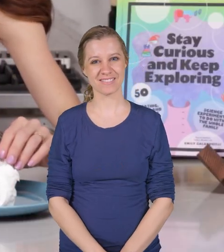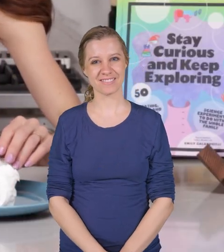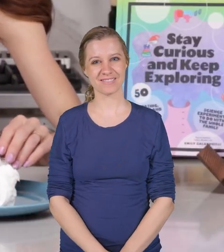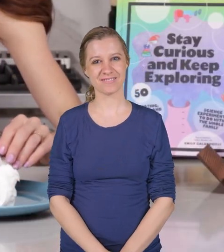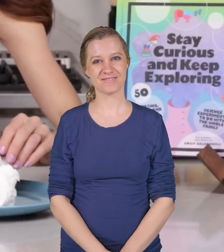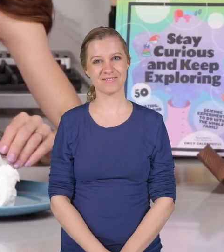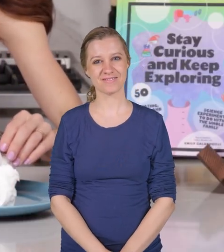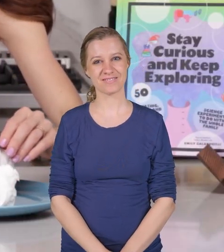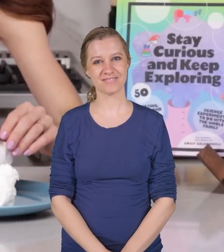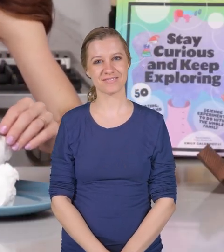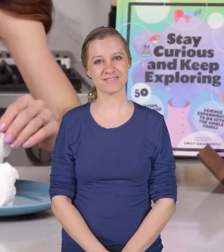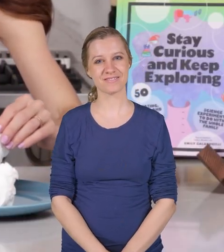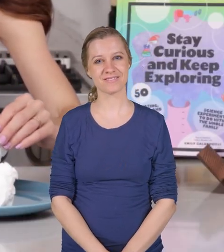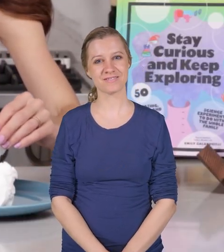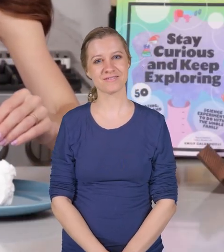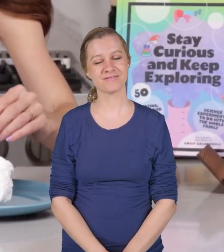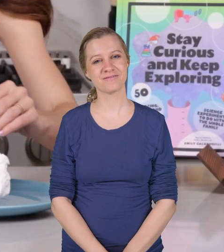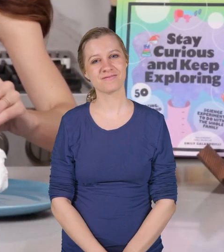go ahead